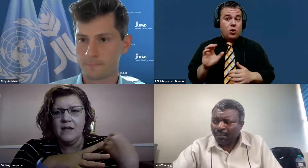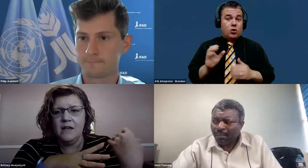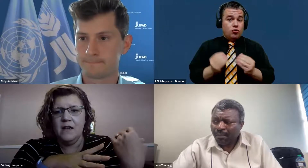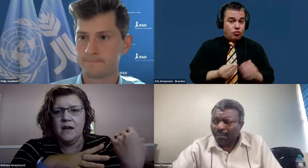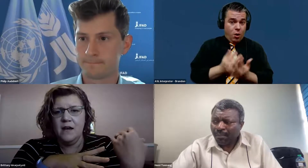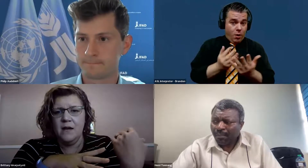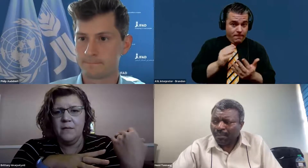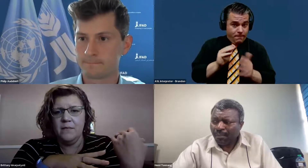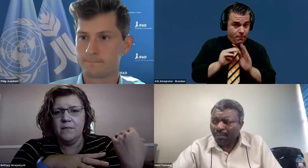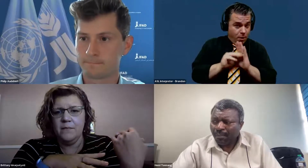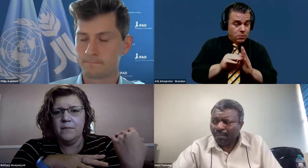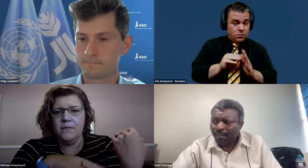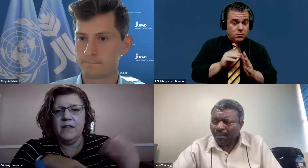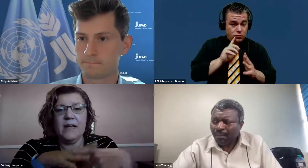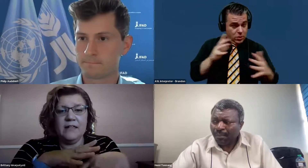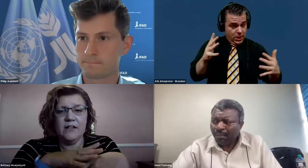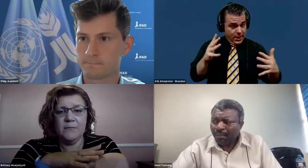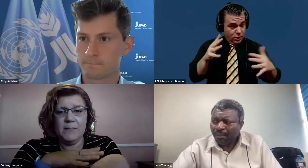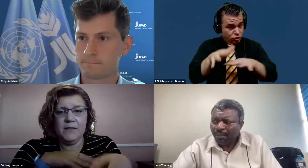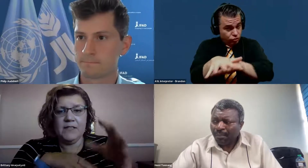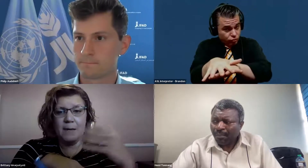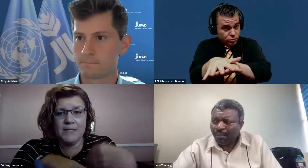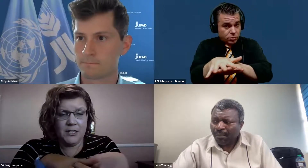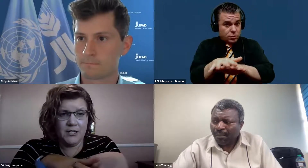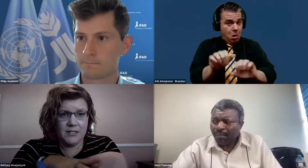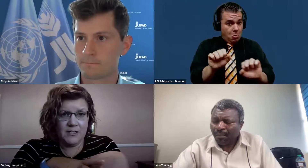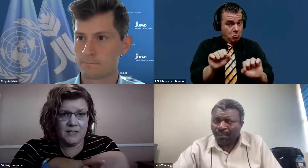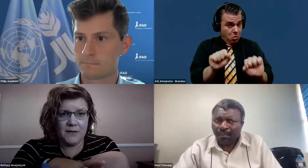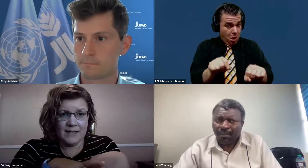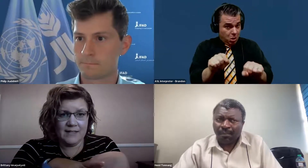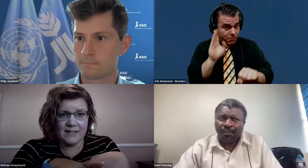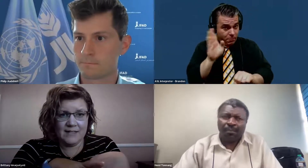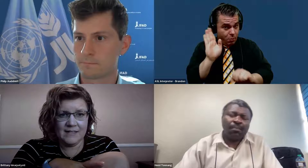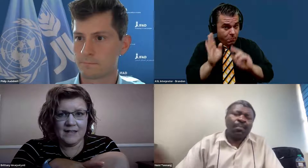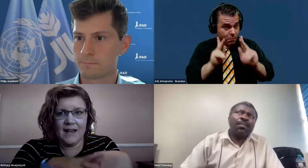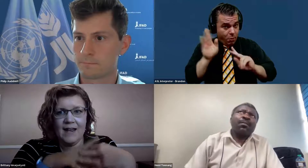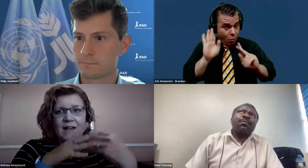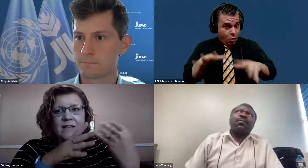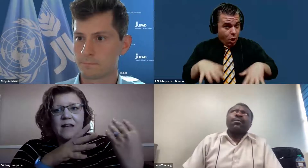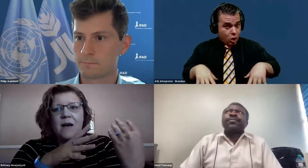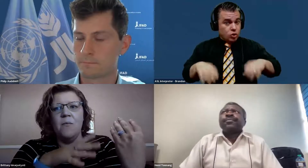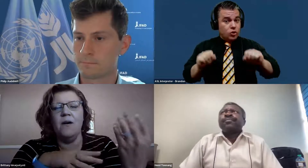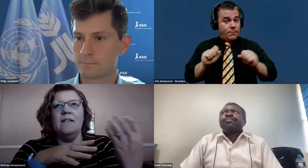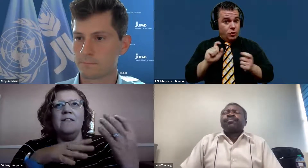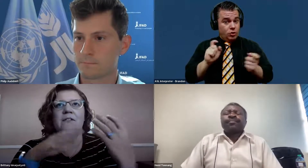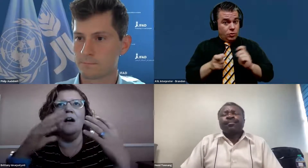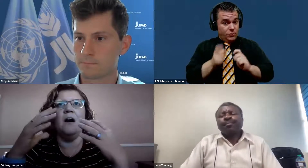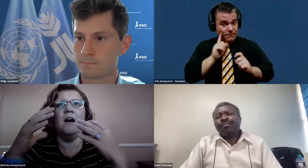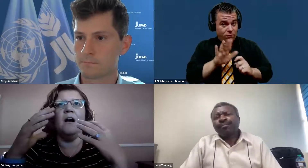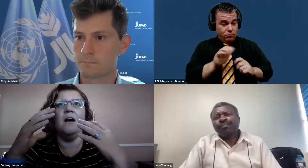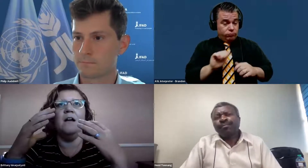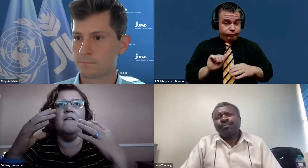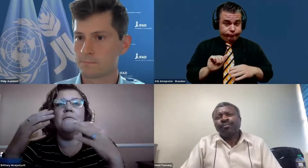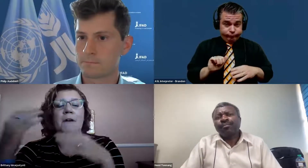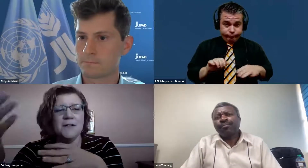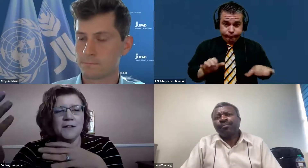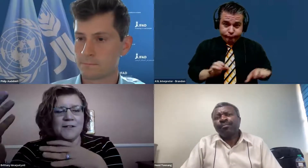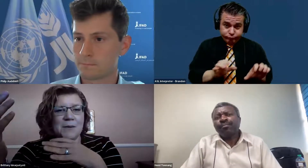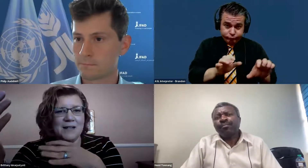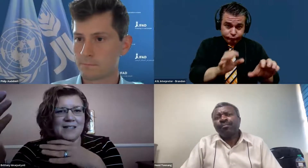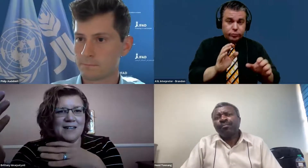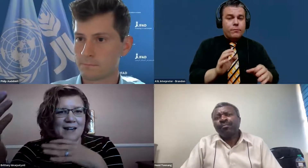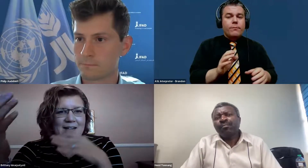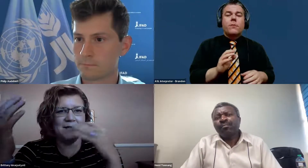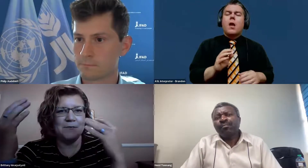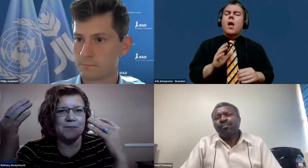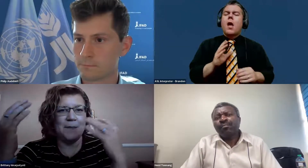integrate the likelihood of people adopting changes into practices, and at what level are